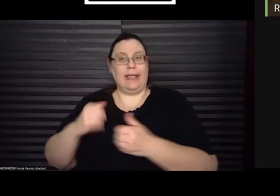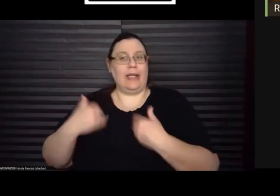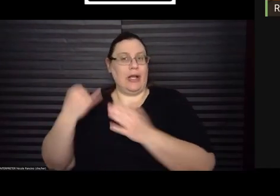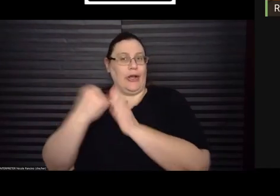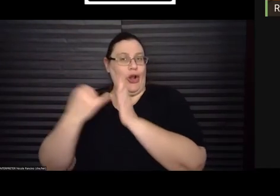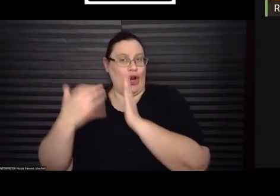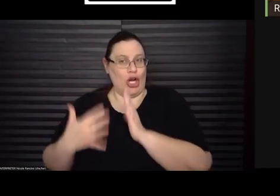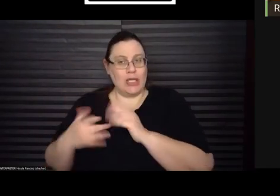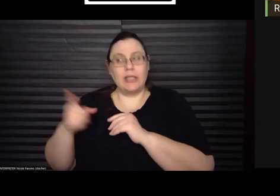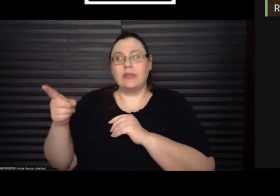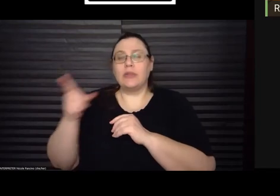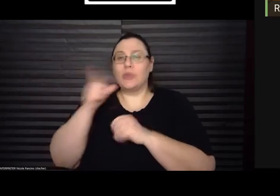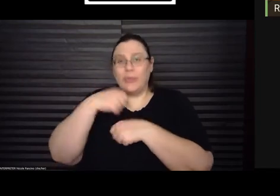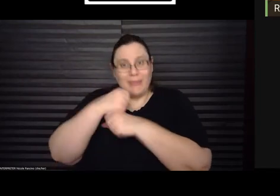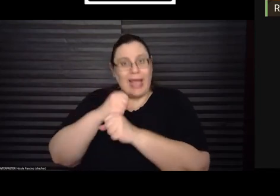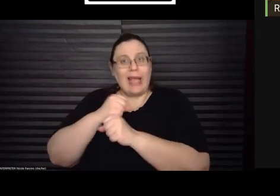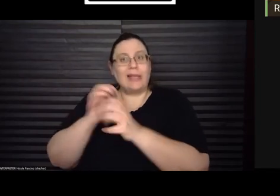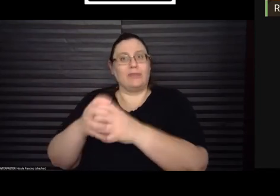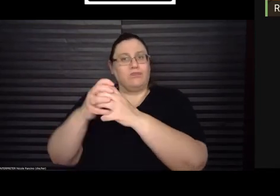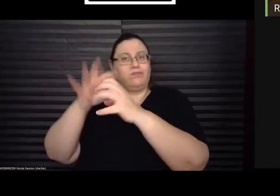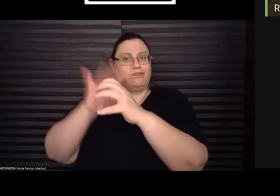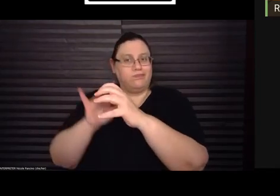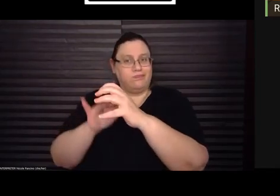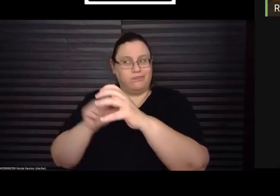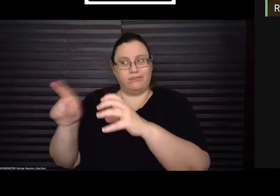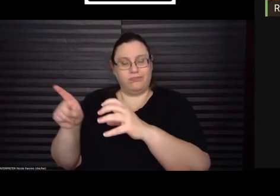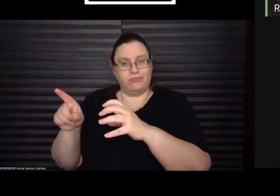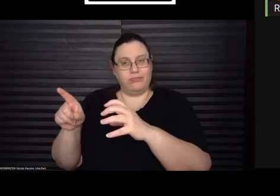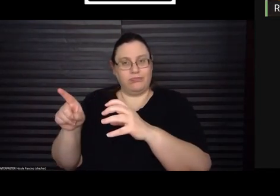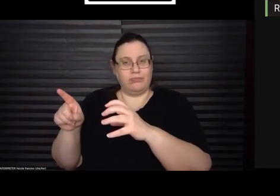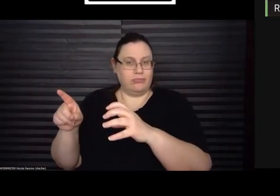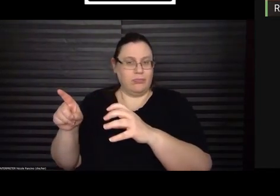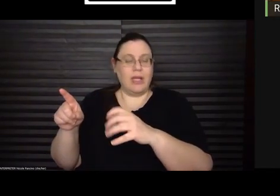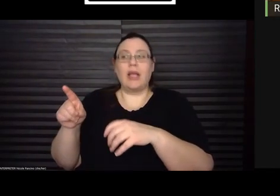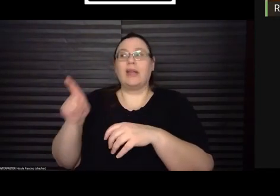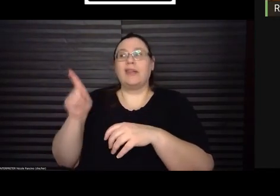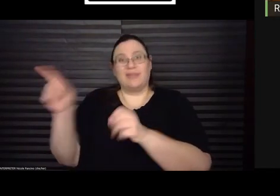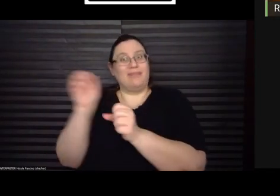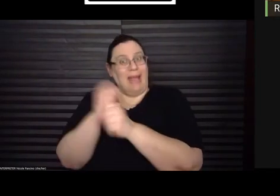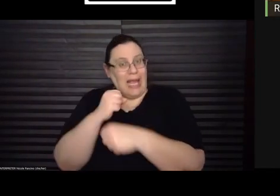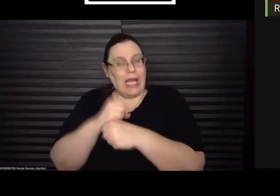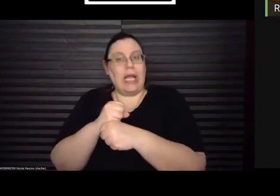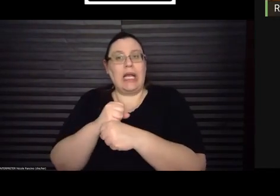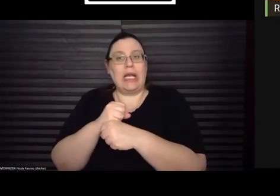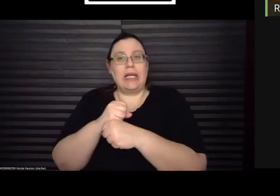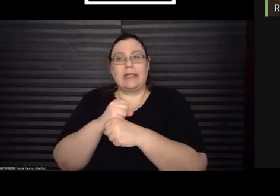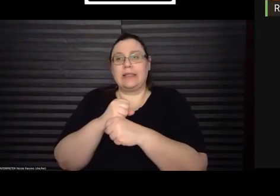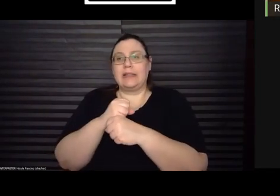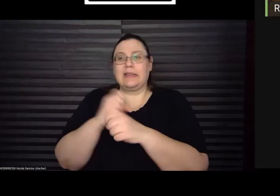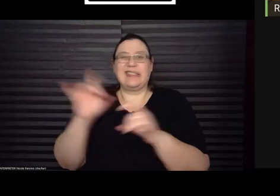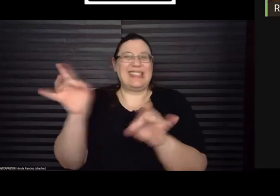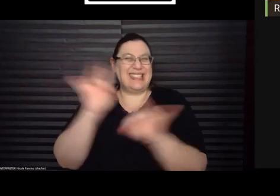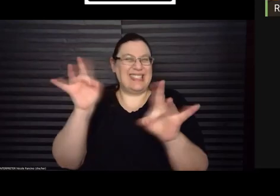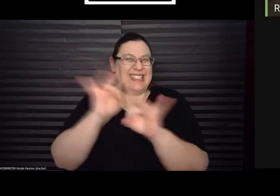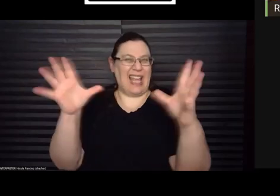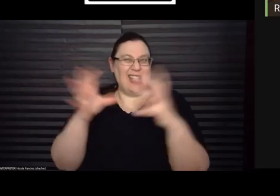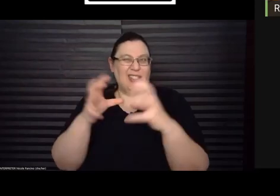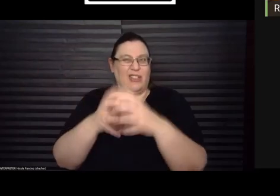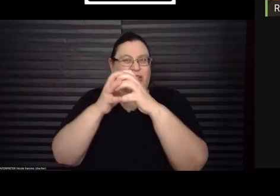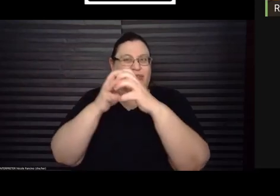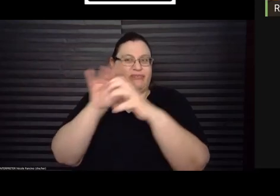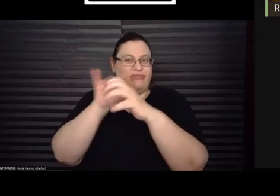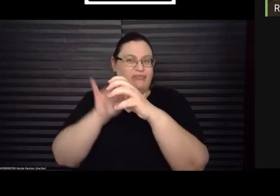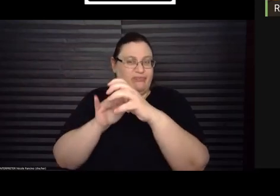this young artist who makes snow globes, right? As a result of this, right? She makes these these disaster